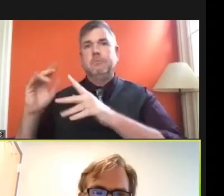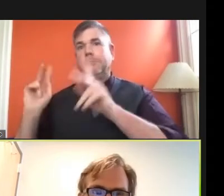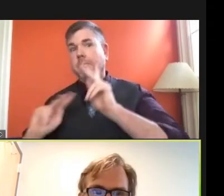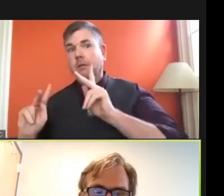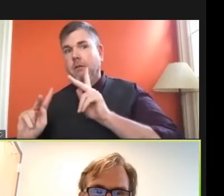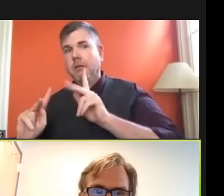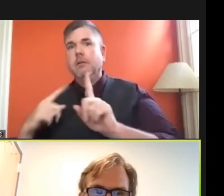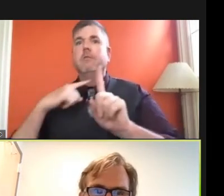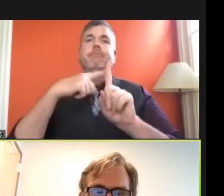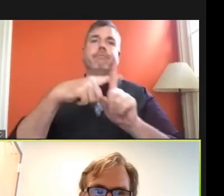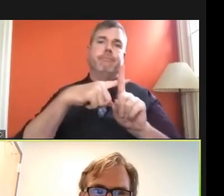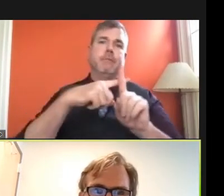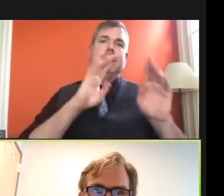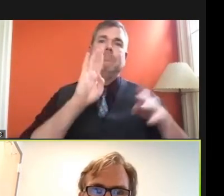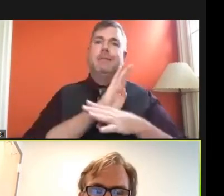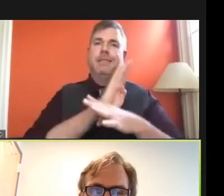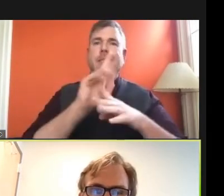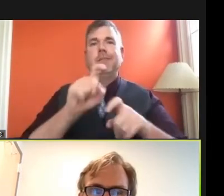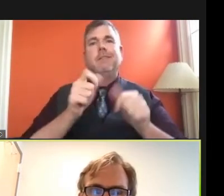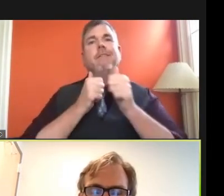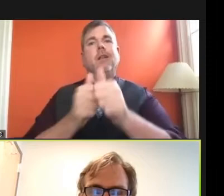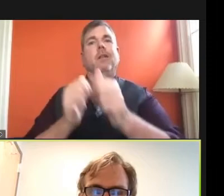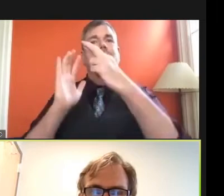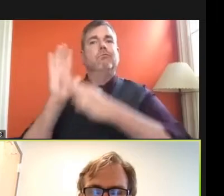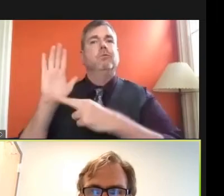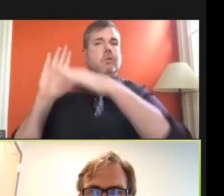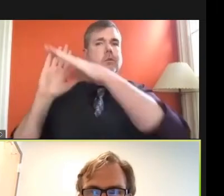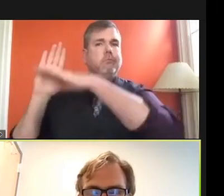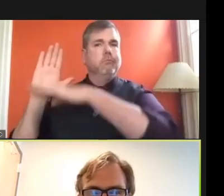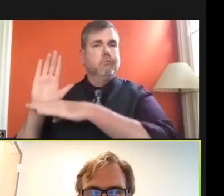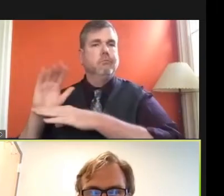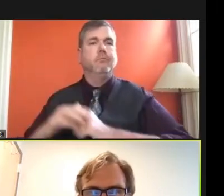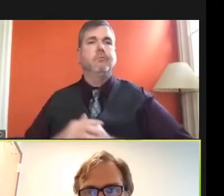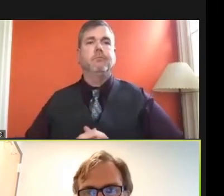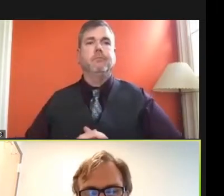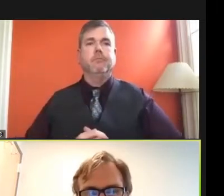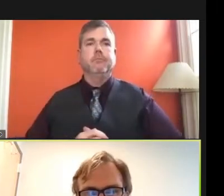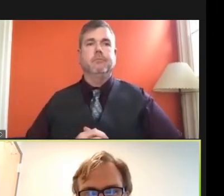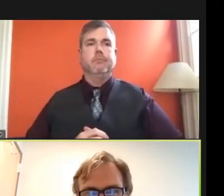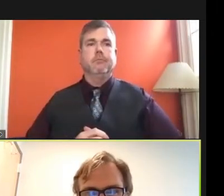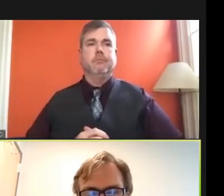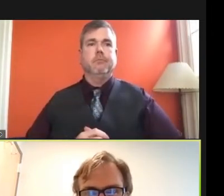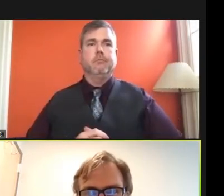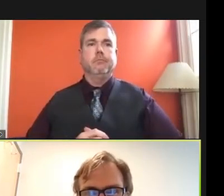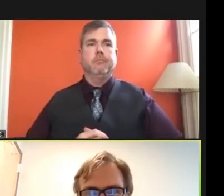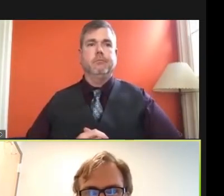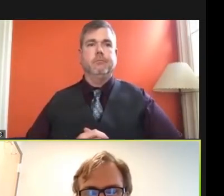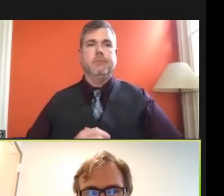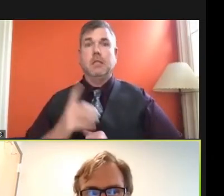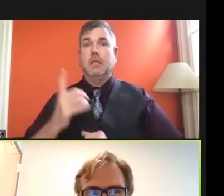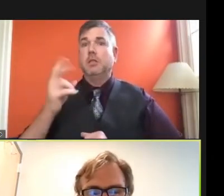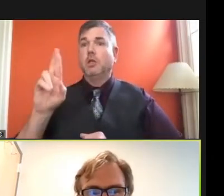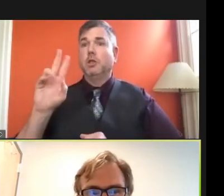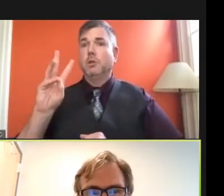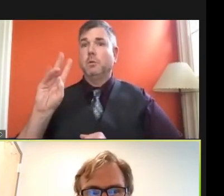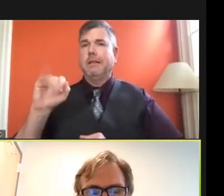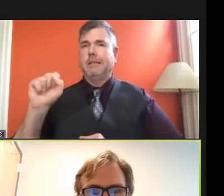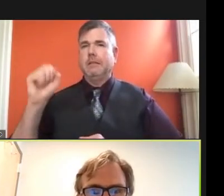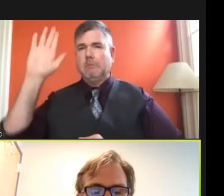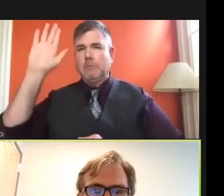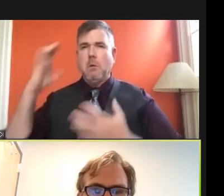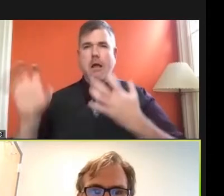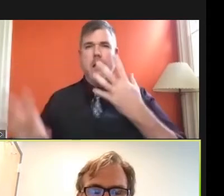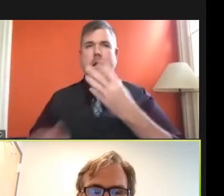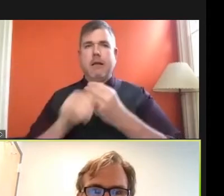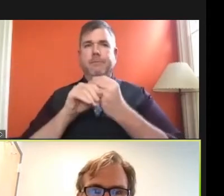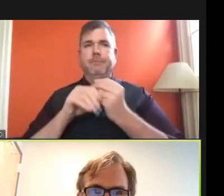that? The enforcement, I think there's another important cultural aspect of this, which is that I think the more